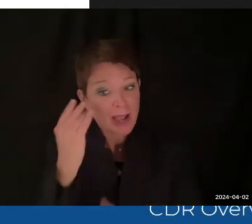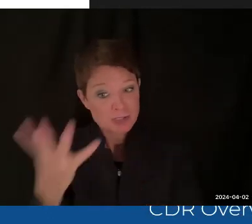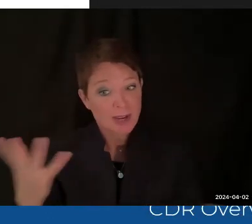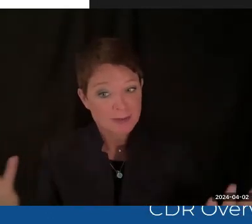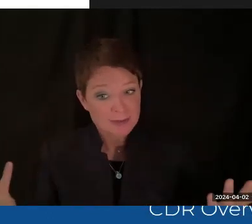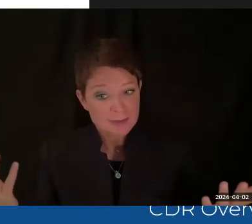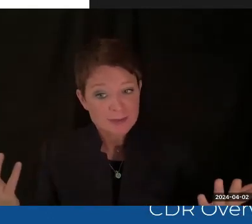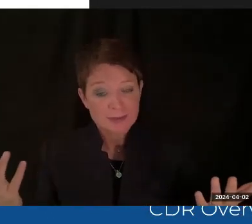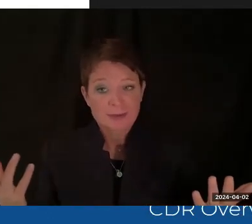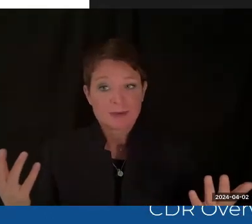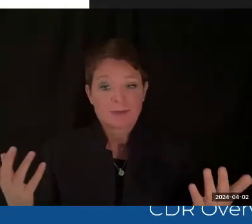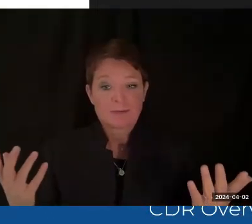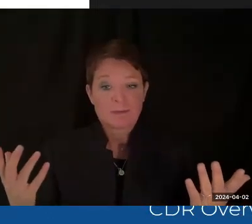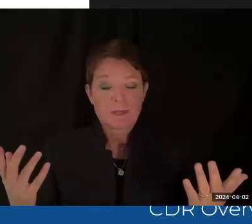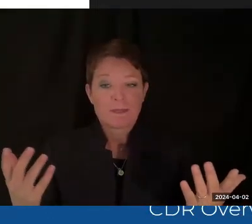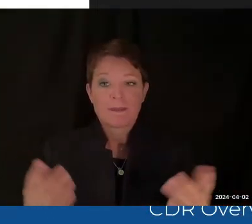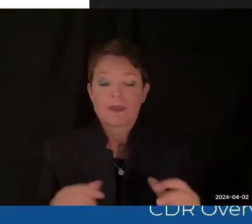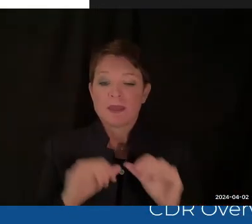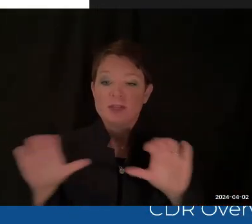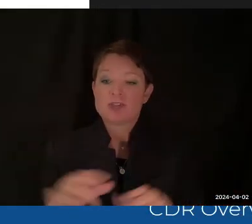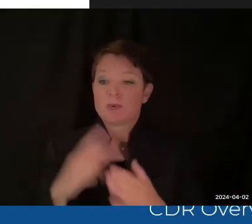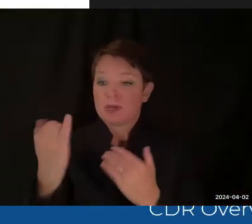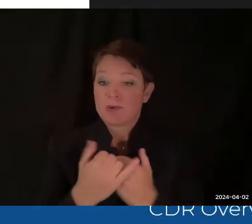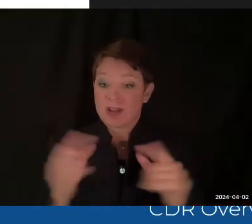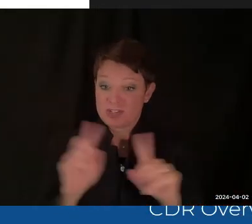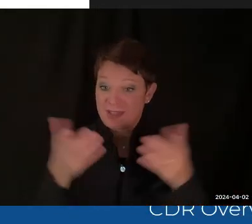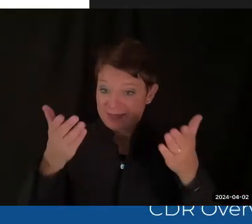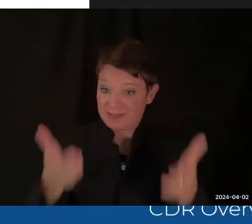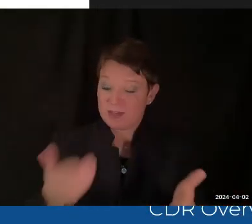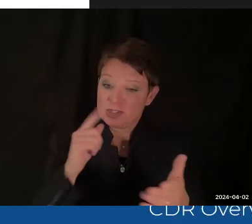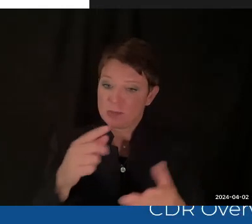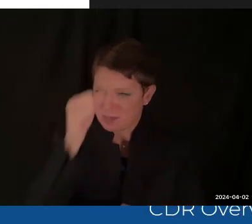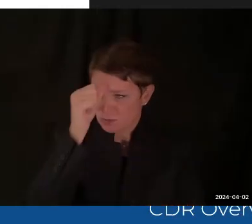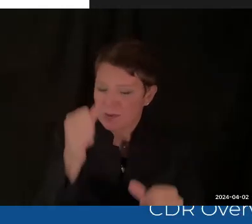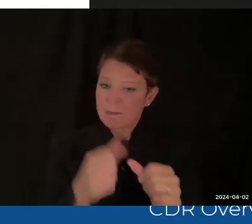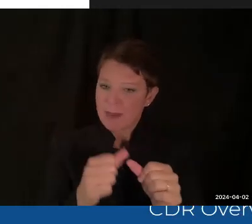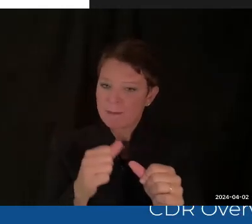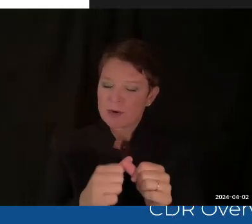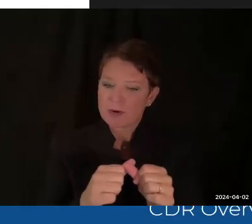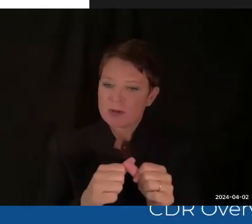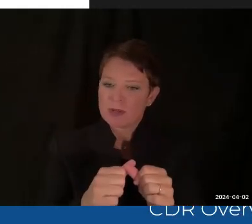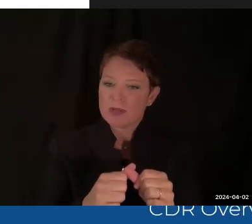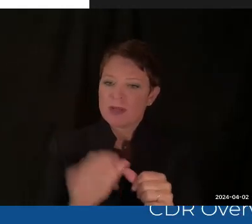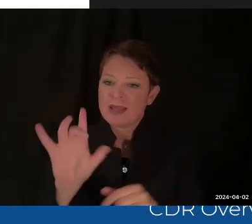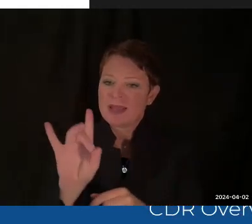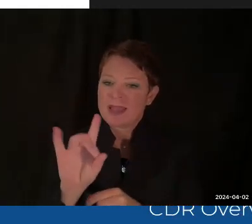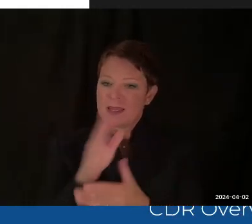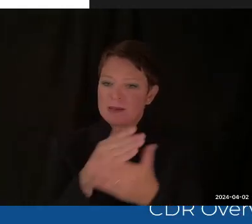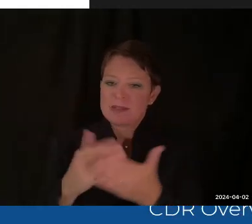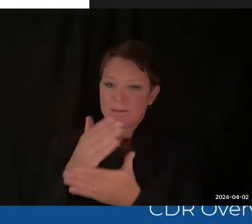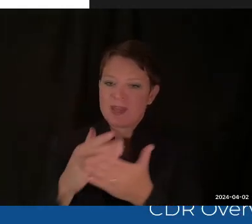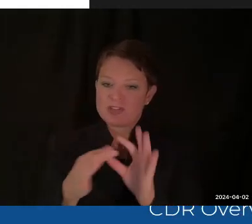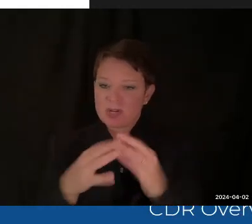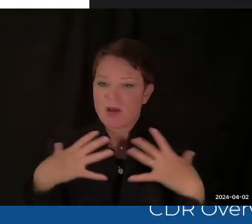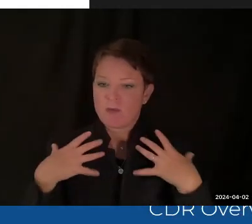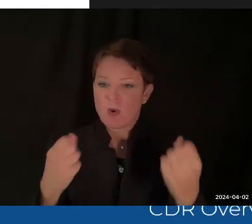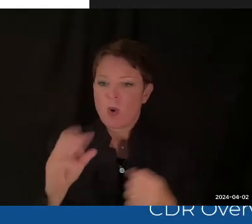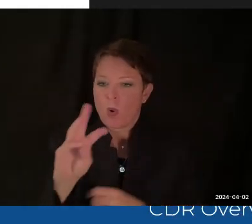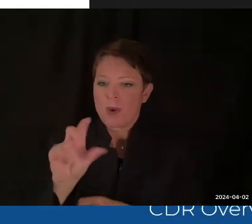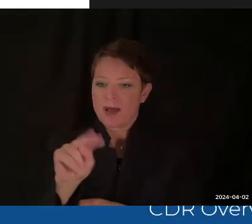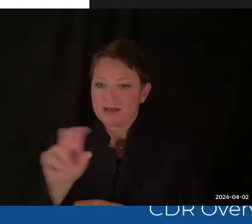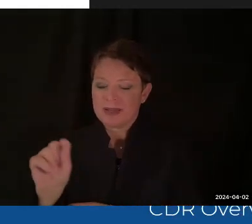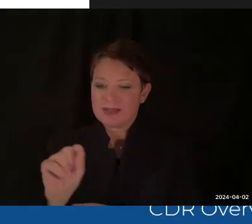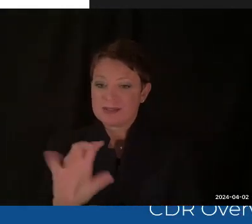Okay. So in doing a project such as this, you have to keep in mind there's 8 dimensions of wellness. And with those